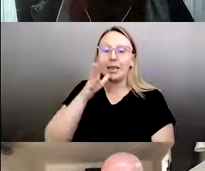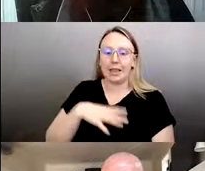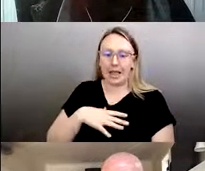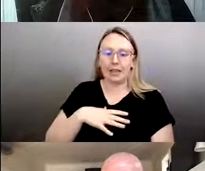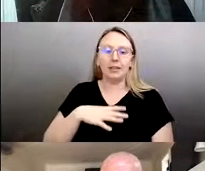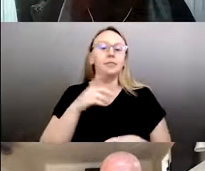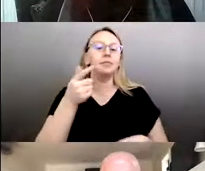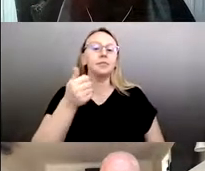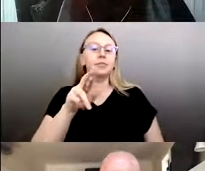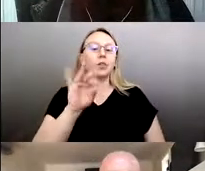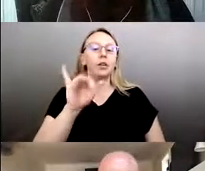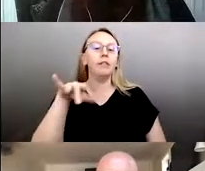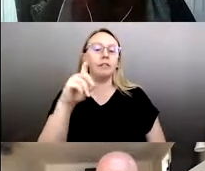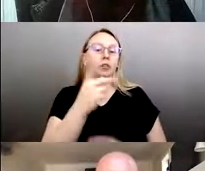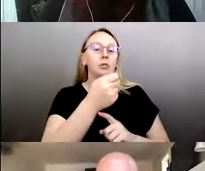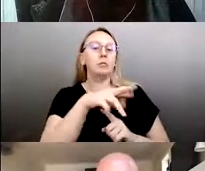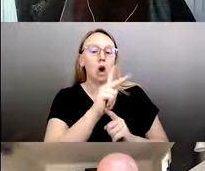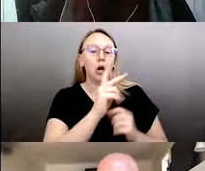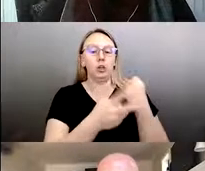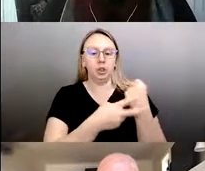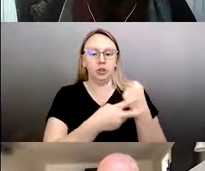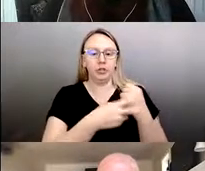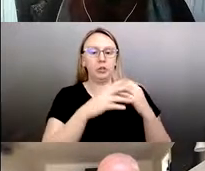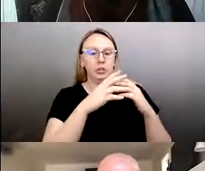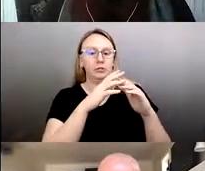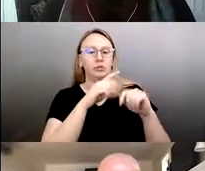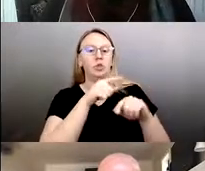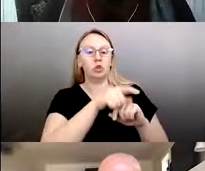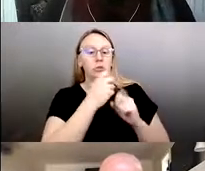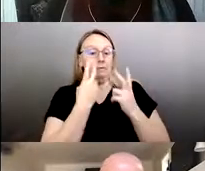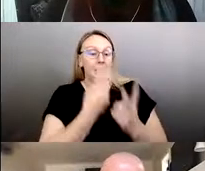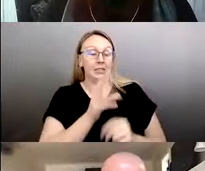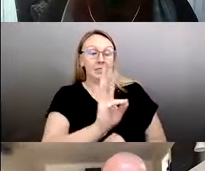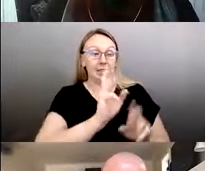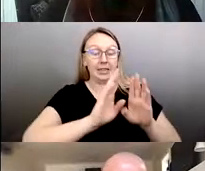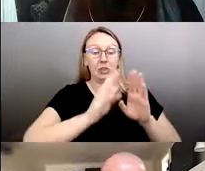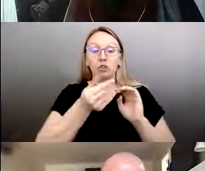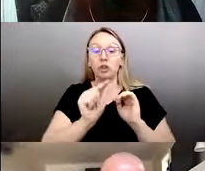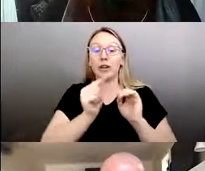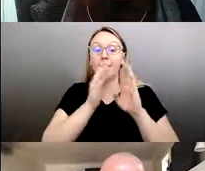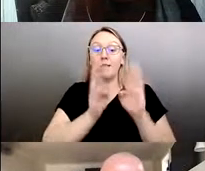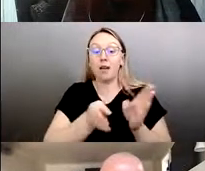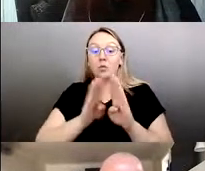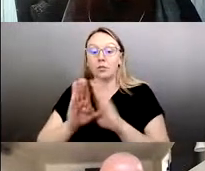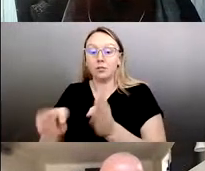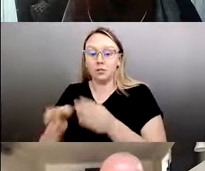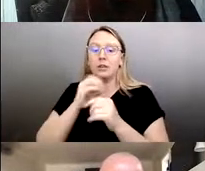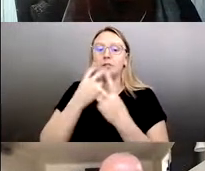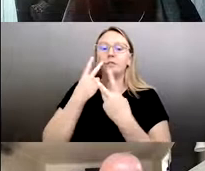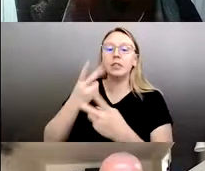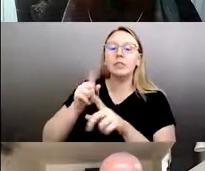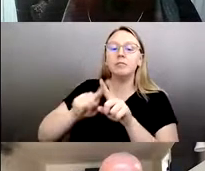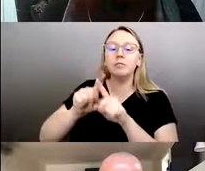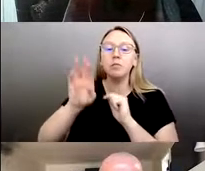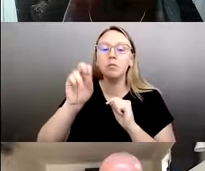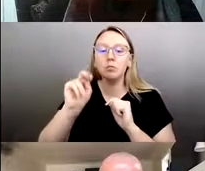six greenhouses, you can visit bronze versions of French's bulls and maidens representing goddesses of